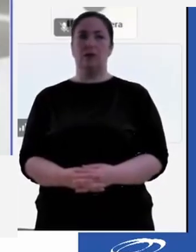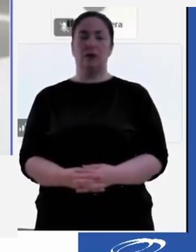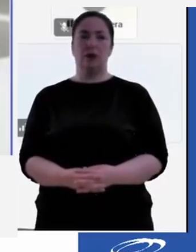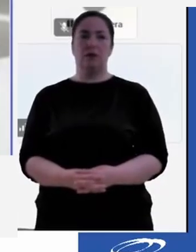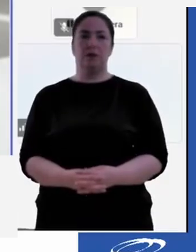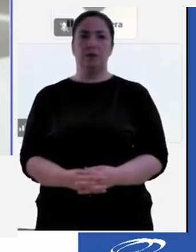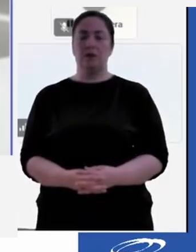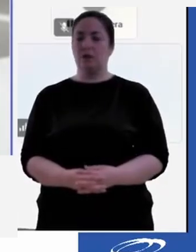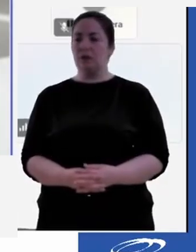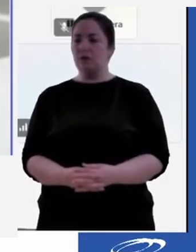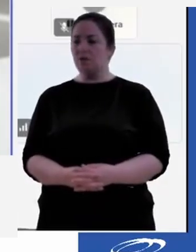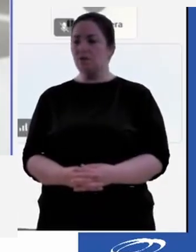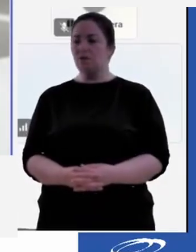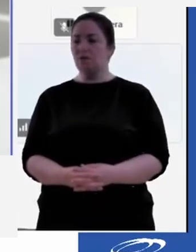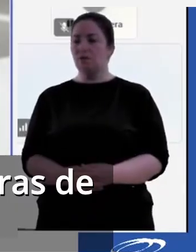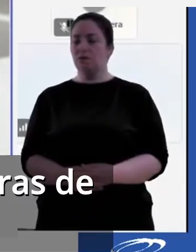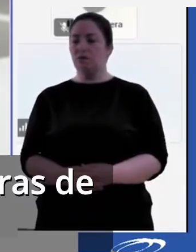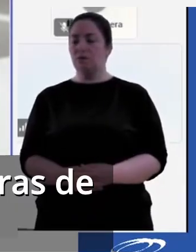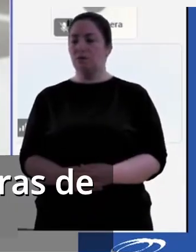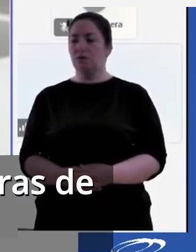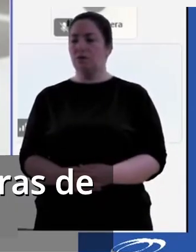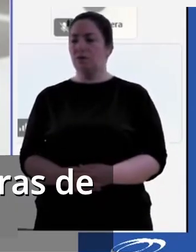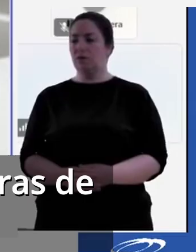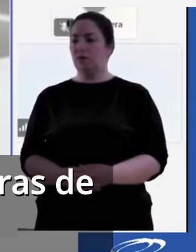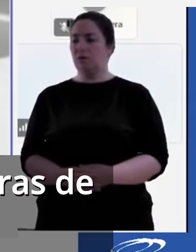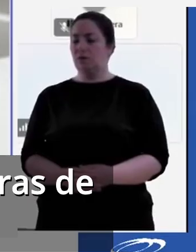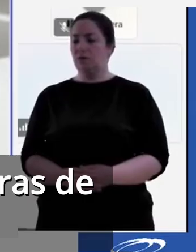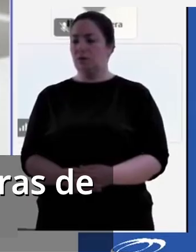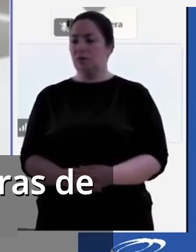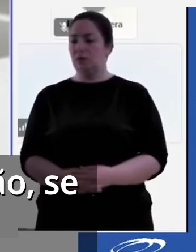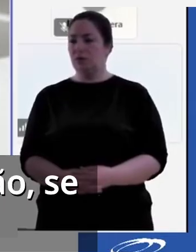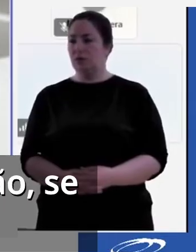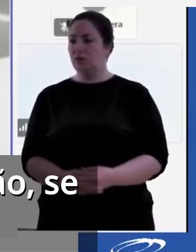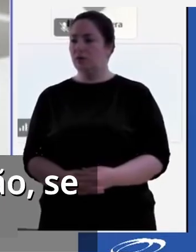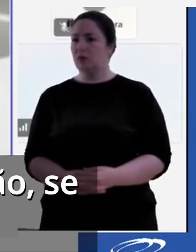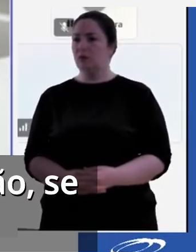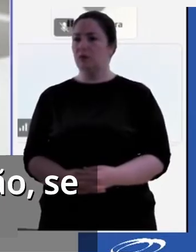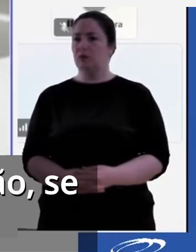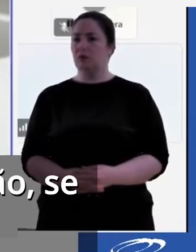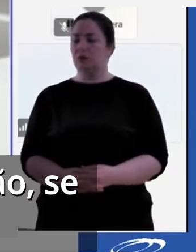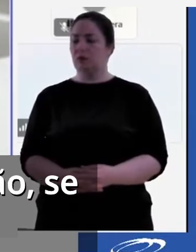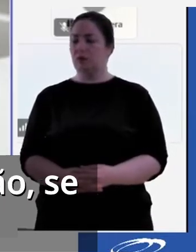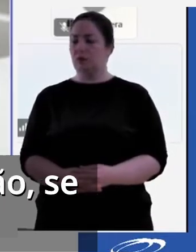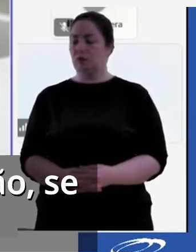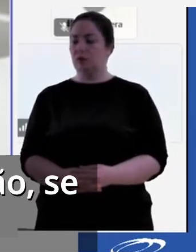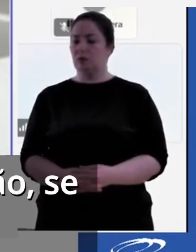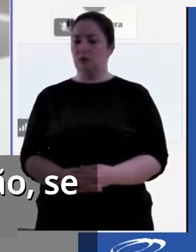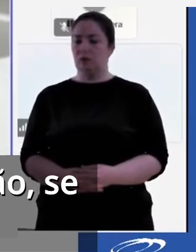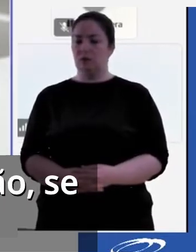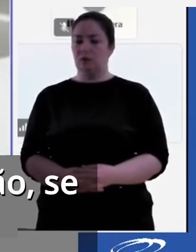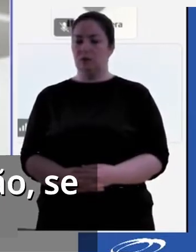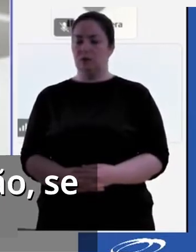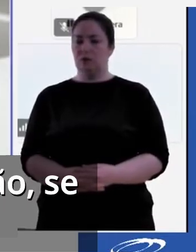re-aspirate the synovial fluid and approach it that way. But mostly you want to go to those tissue cultures. And you can factor in sonication cultures